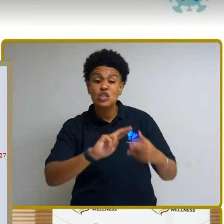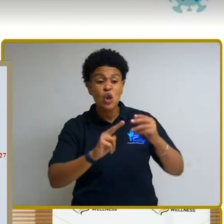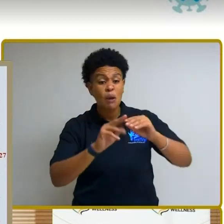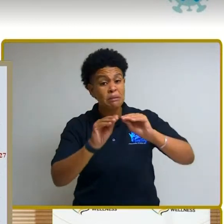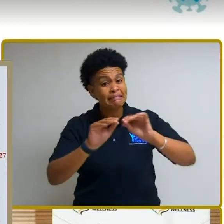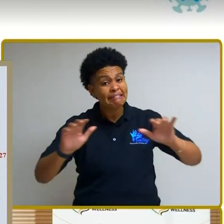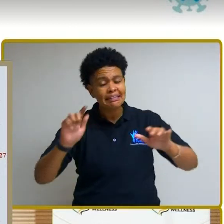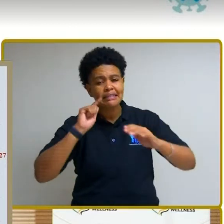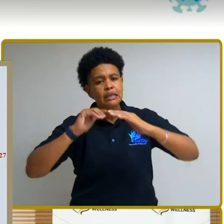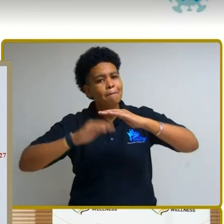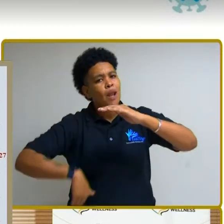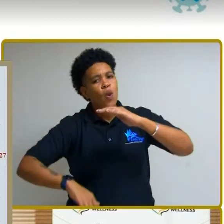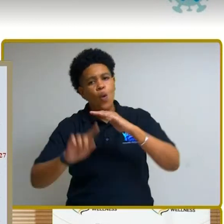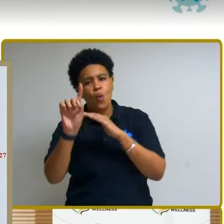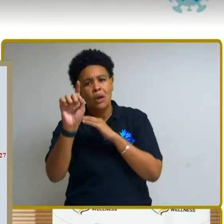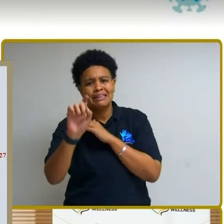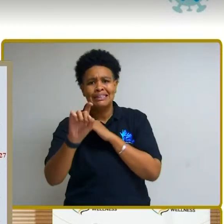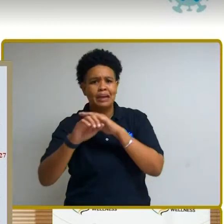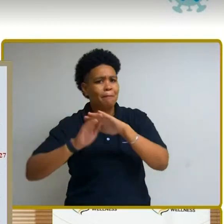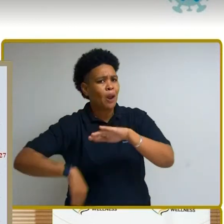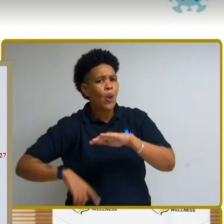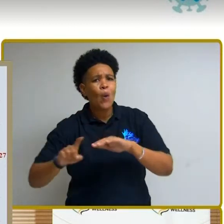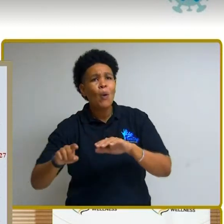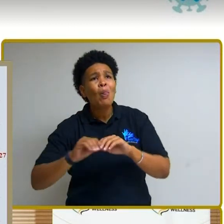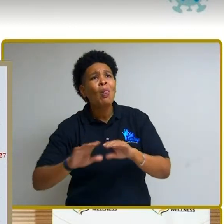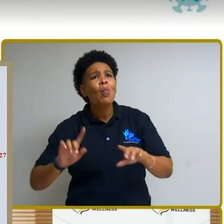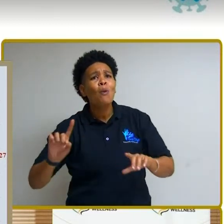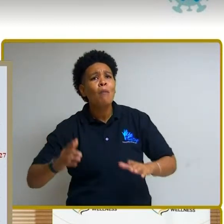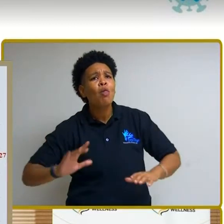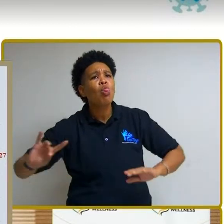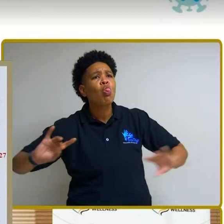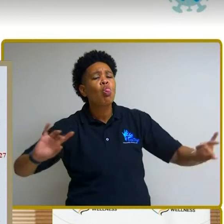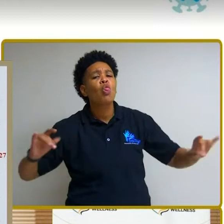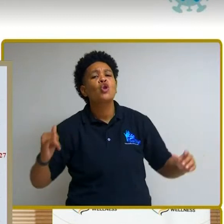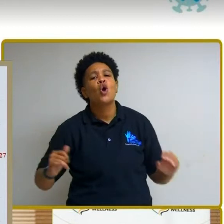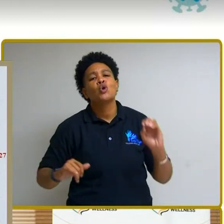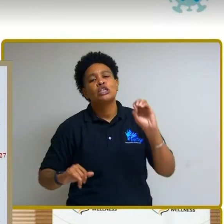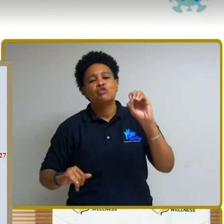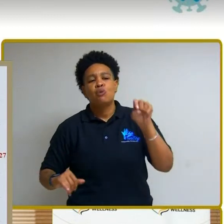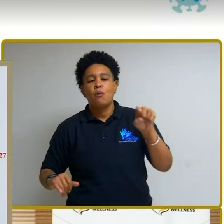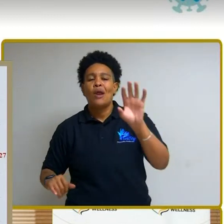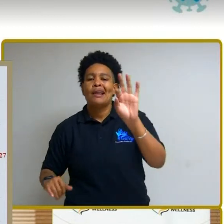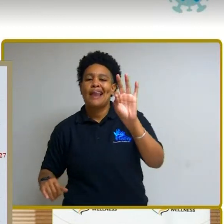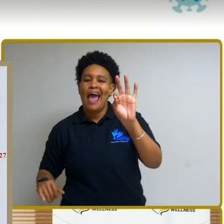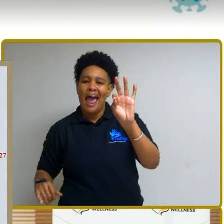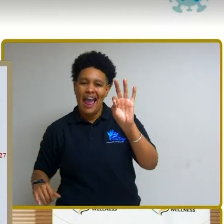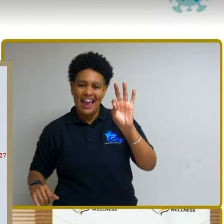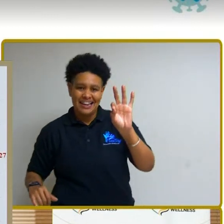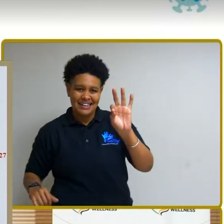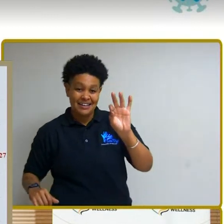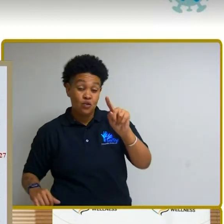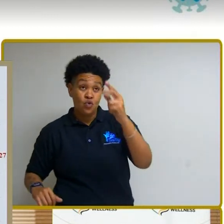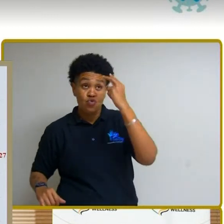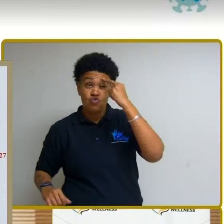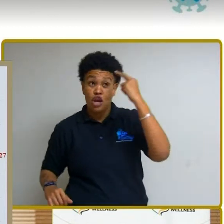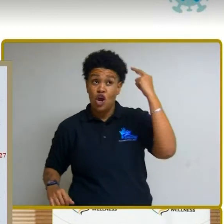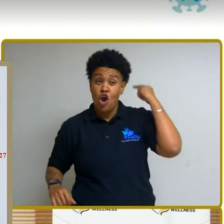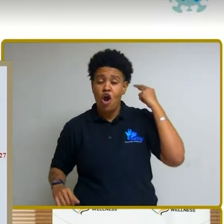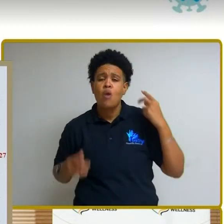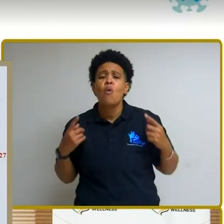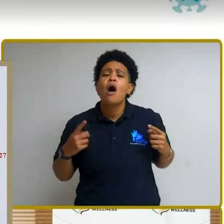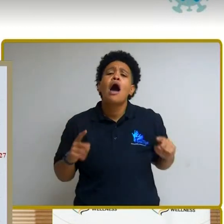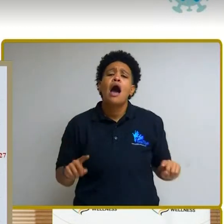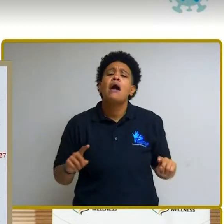rate below 1, and we now are at 0.9. Now, you would recall on